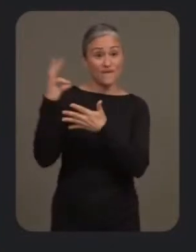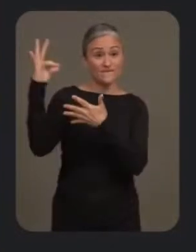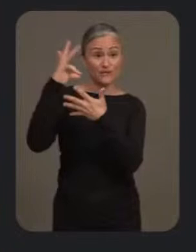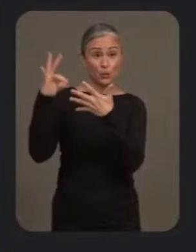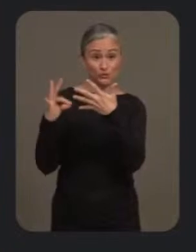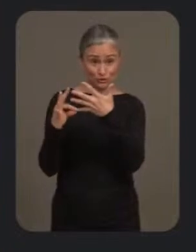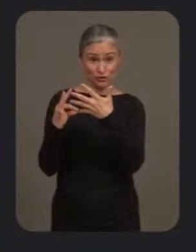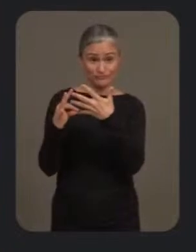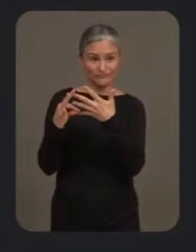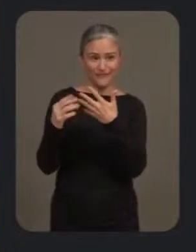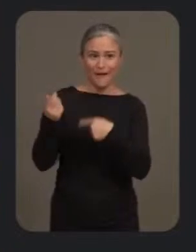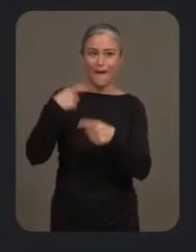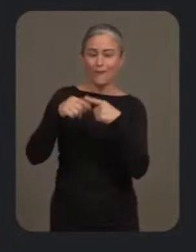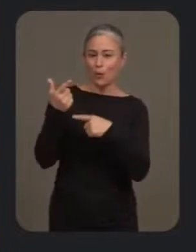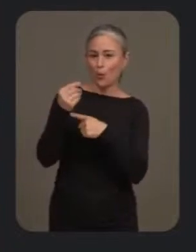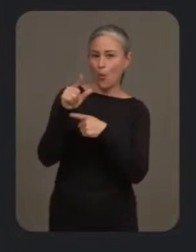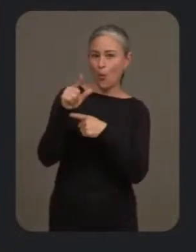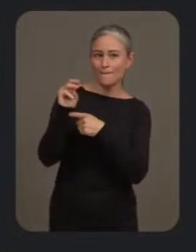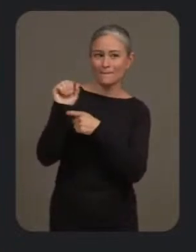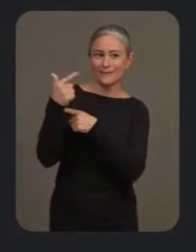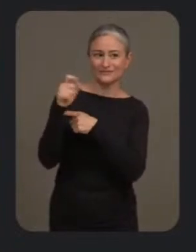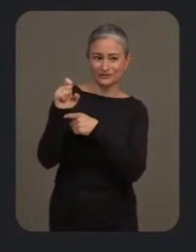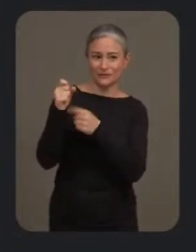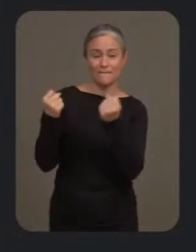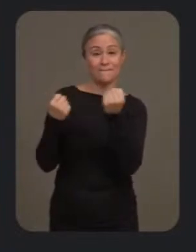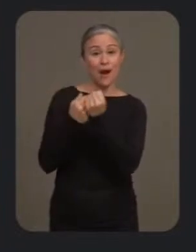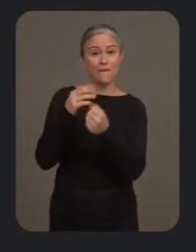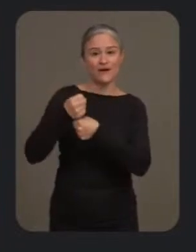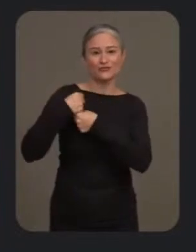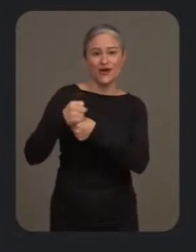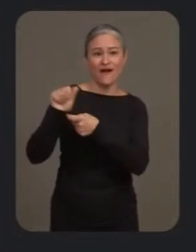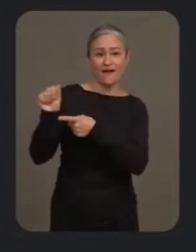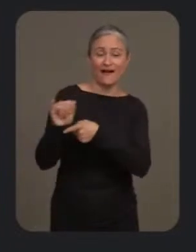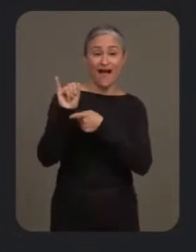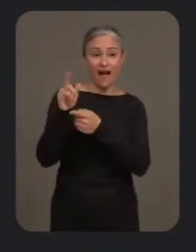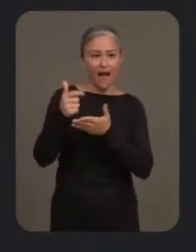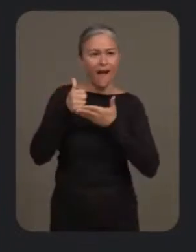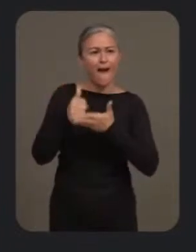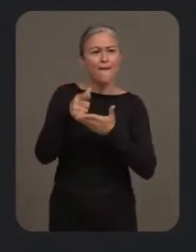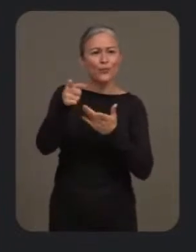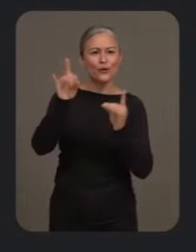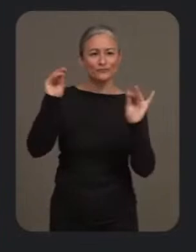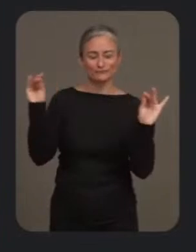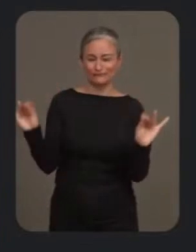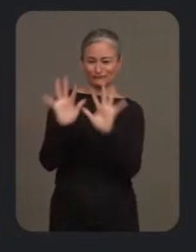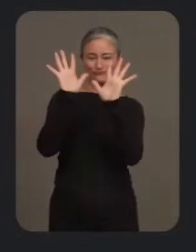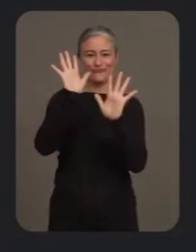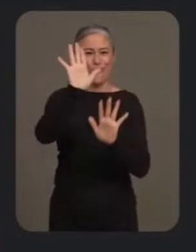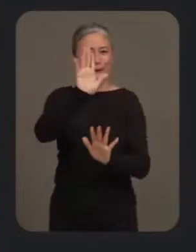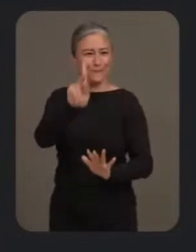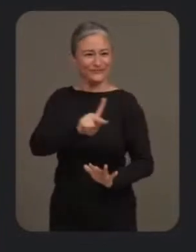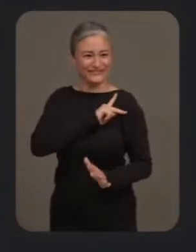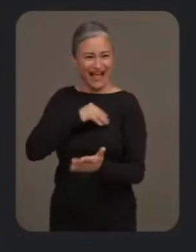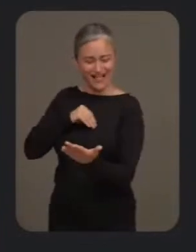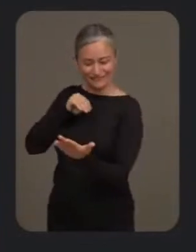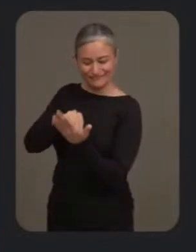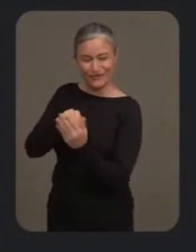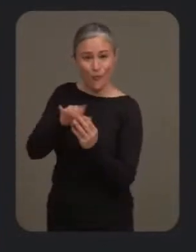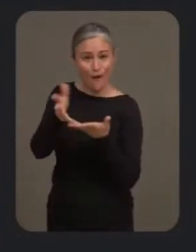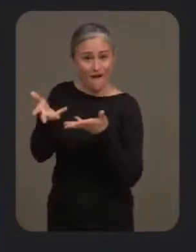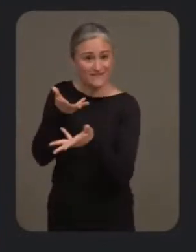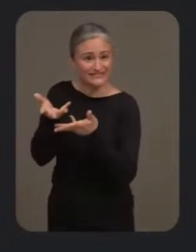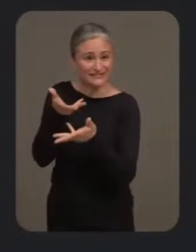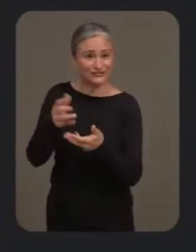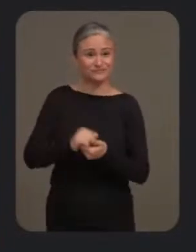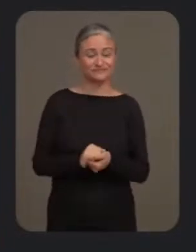coming to Google Messages, powered by generative AI, that helps you add that extra spark of personality to your conversation.